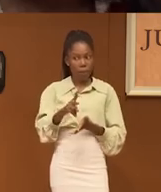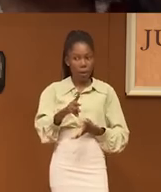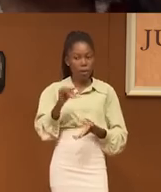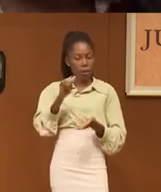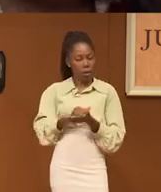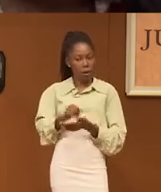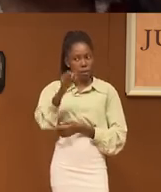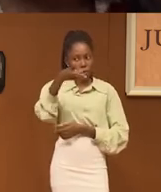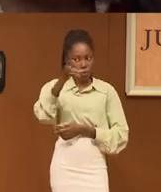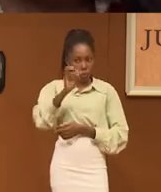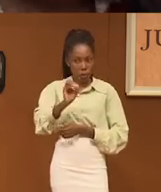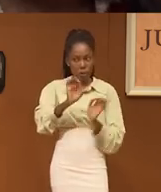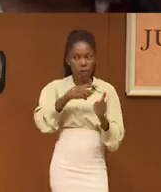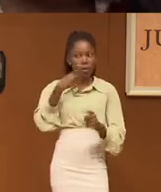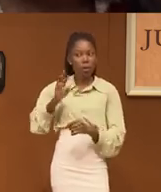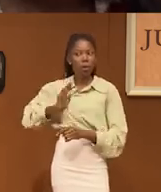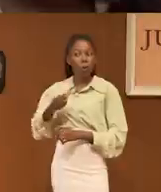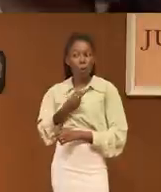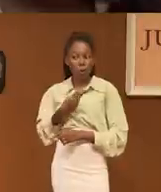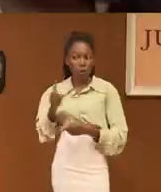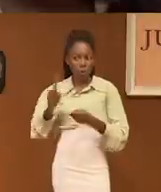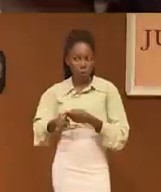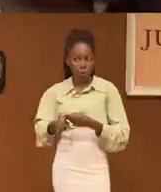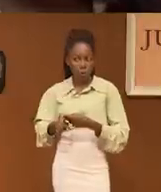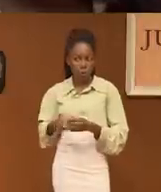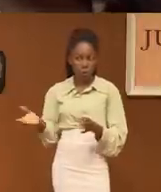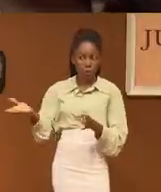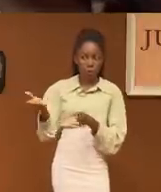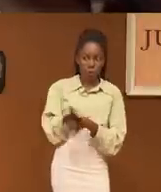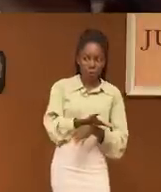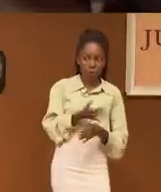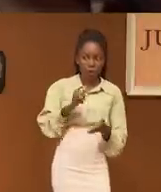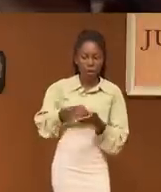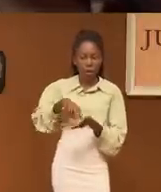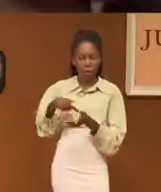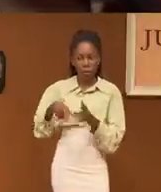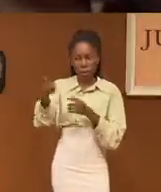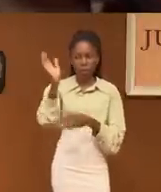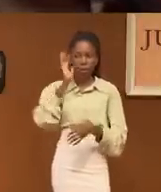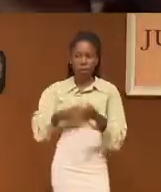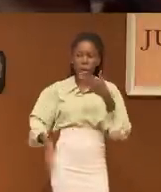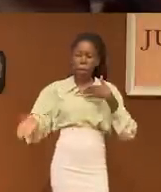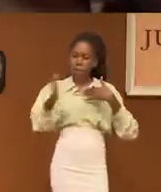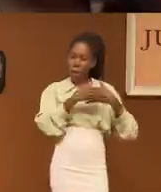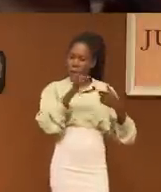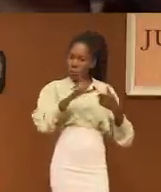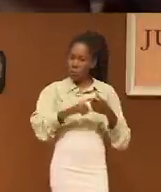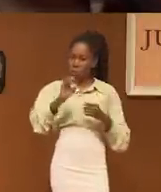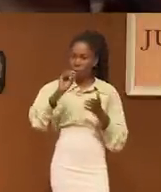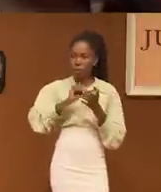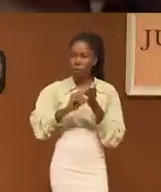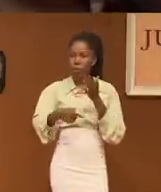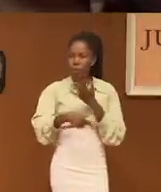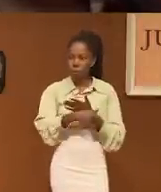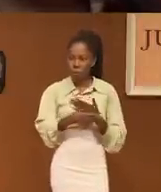we should pay. But if he asks us to go away, that we are going back to Ogun State. I said, ah. But that Ogun State, we